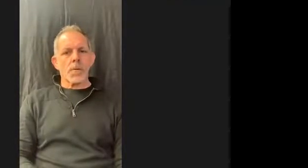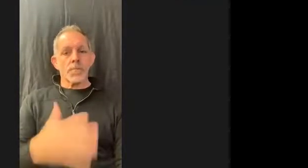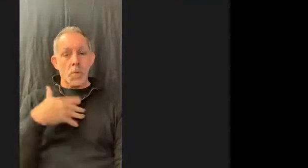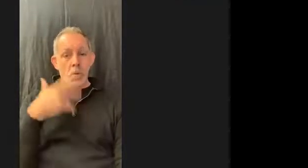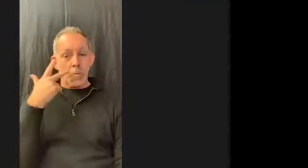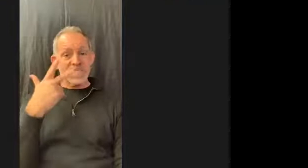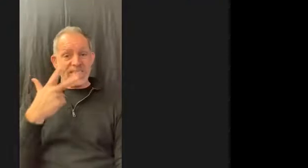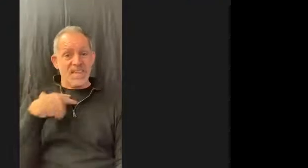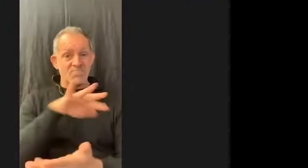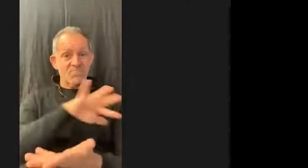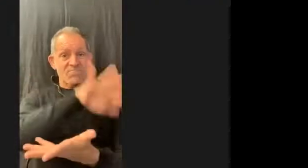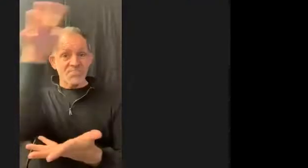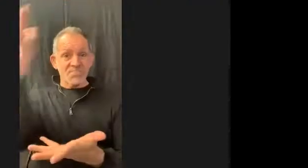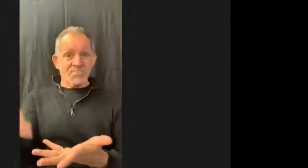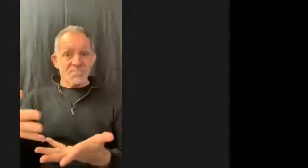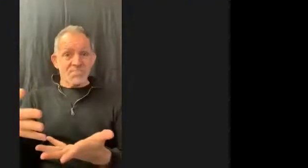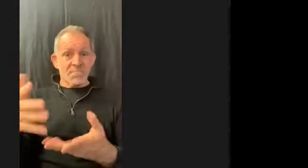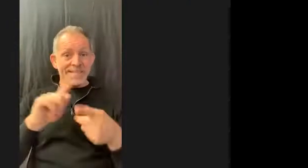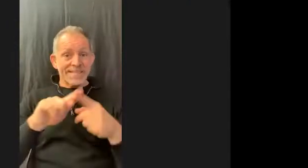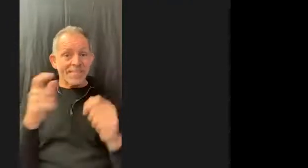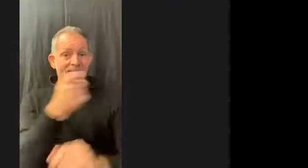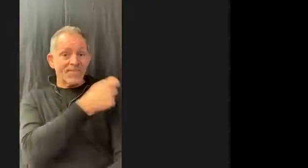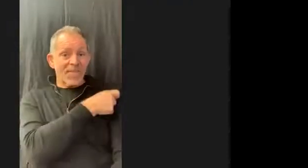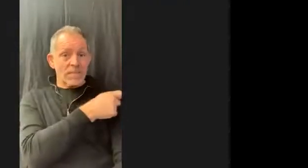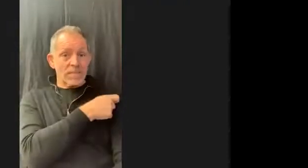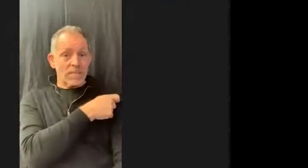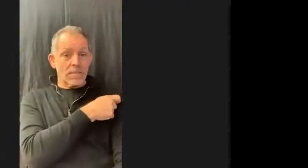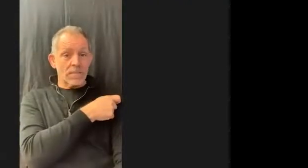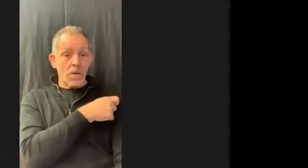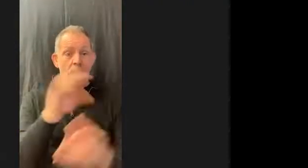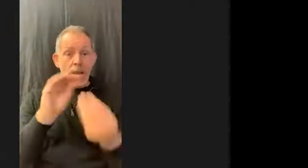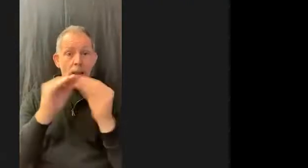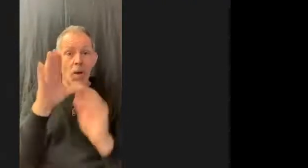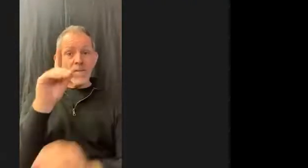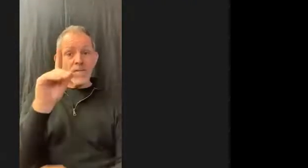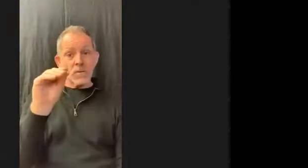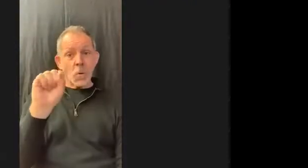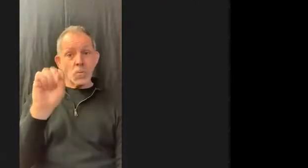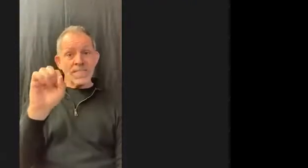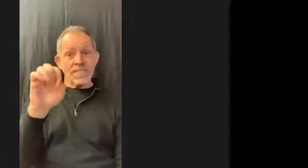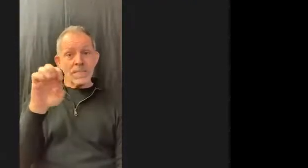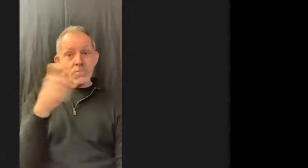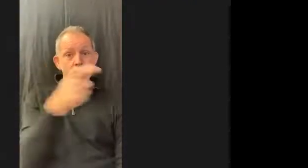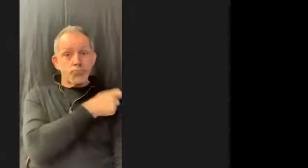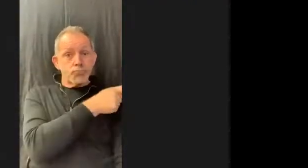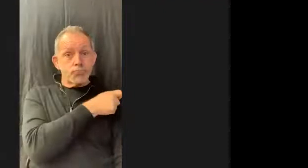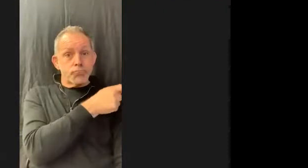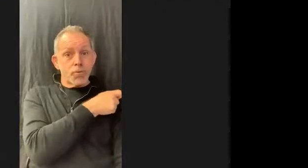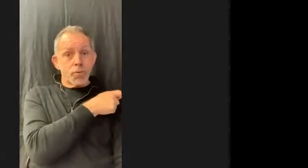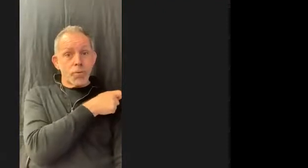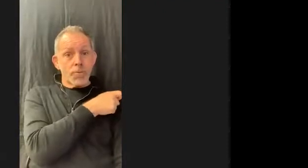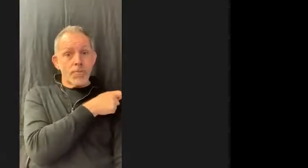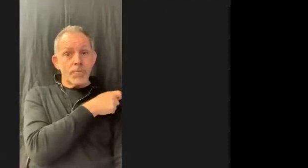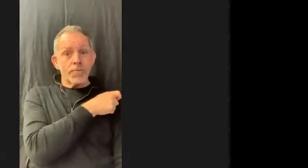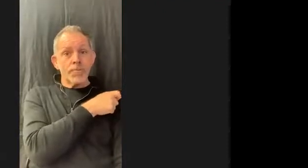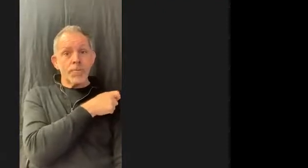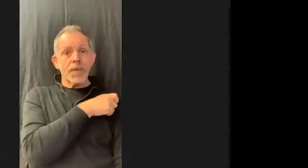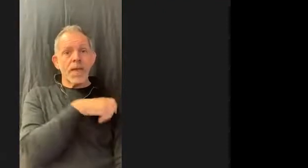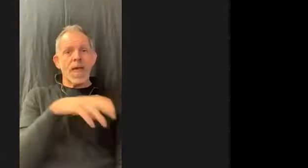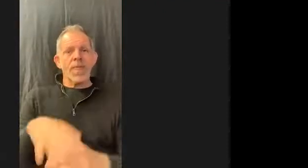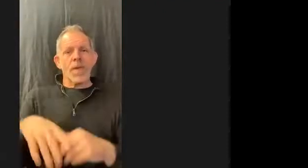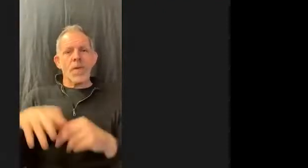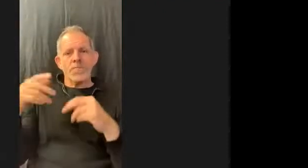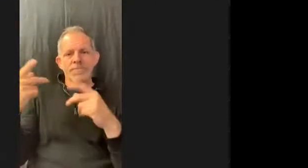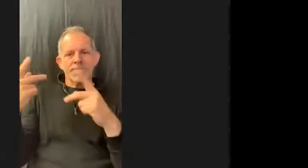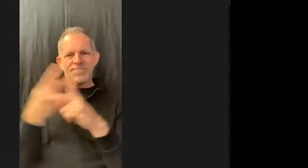total doses administered, and then there's a back calculation that we can do to estimate dose 1 and dose 2. Again,